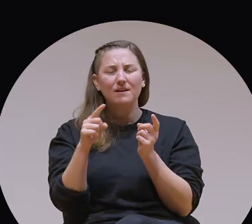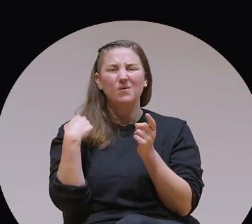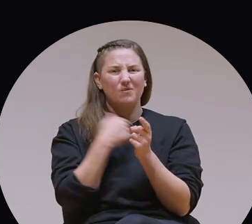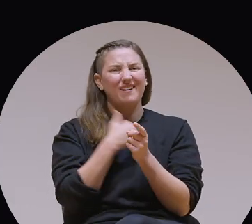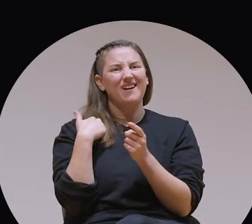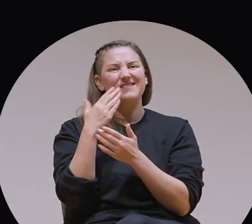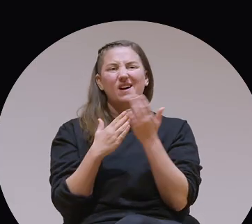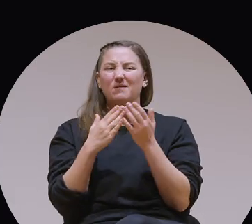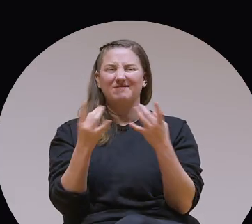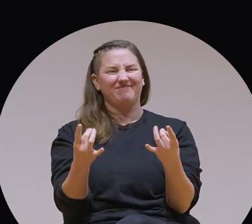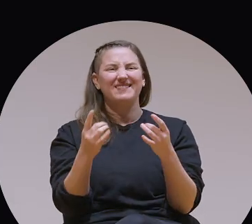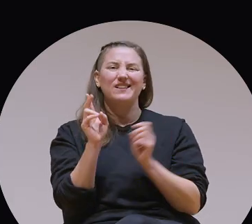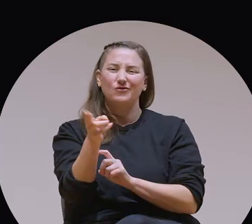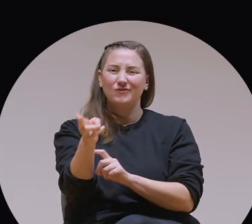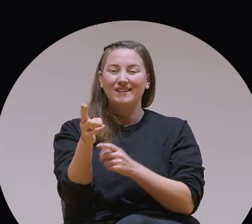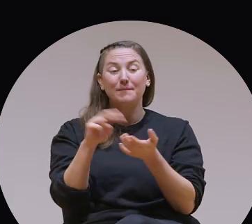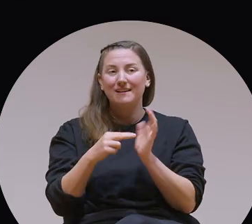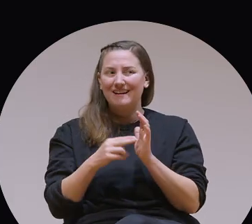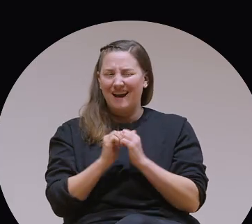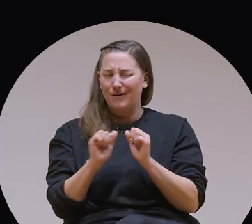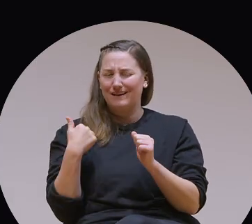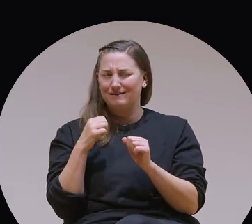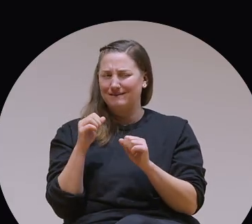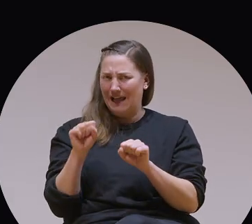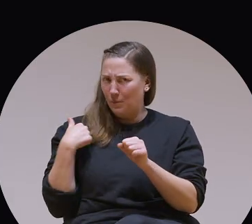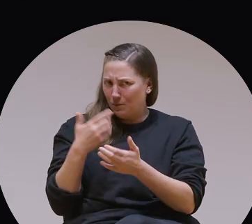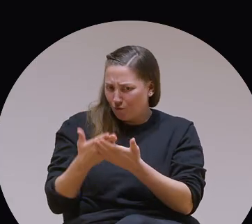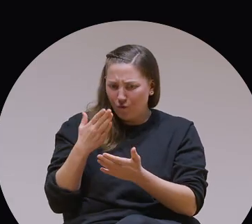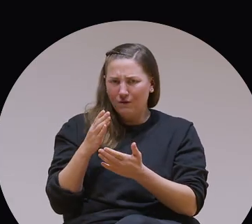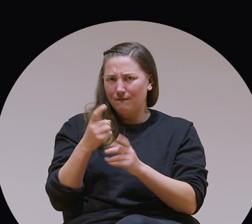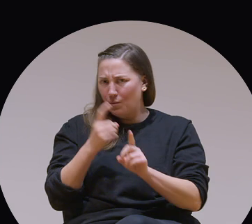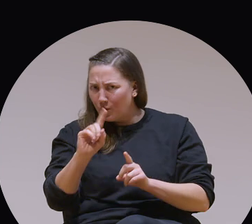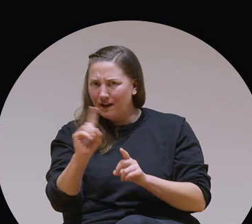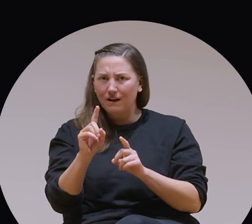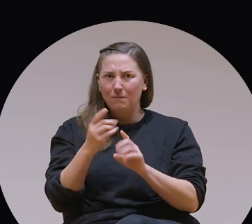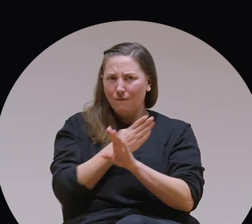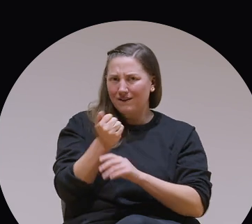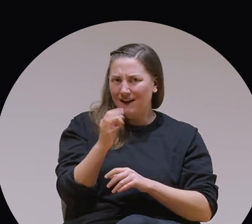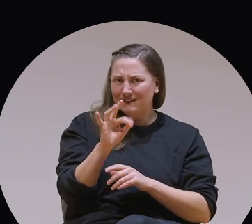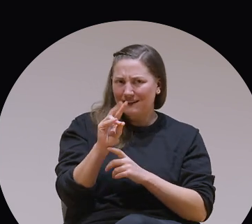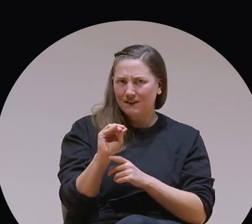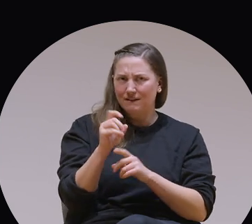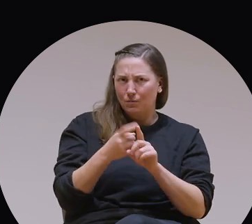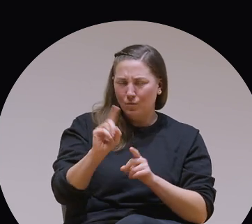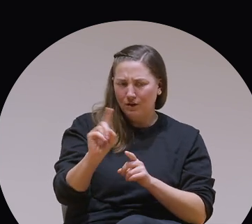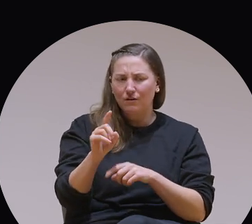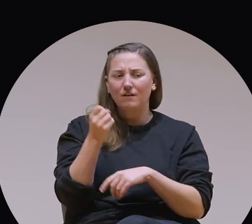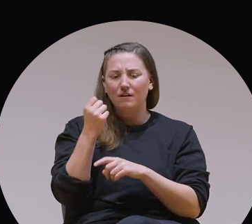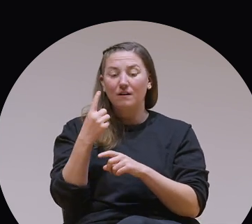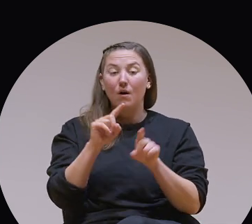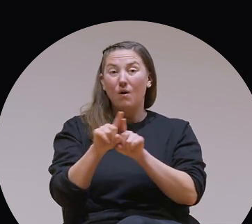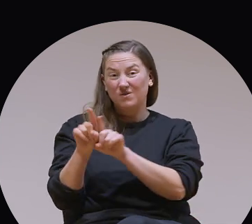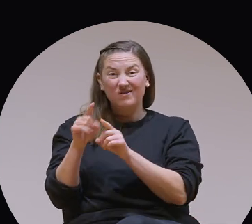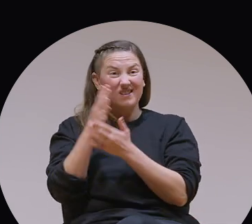difficult provenance in that it could not be proved where these pieces had been before 1970, or they come from